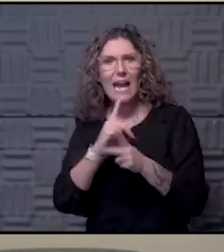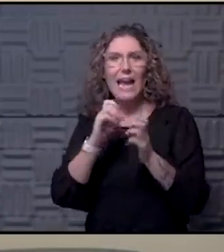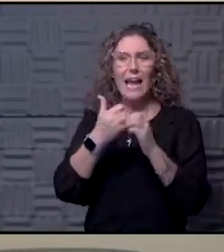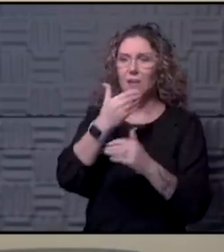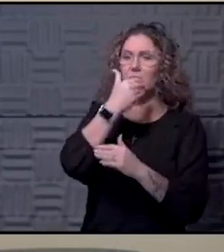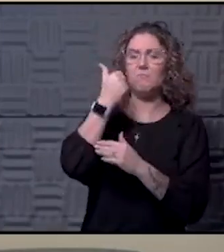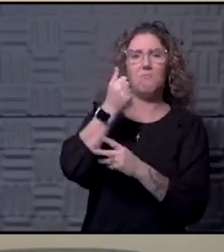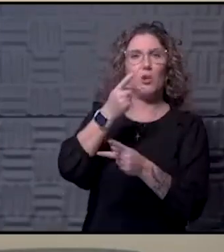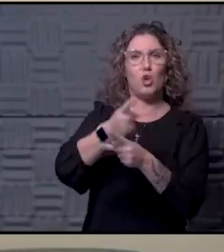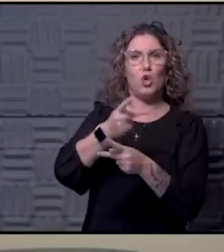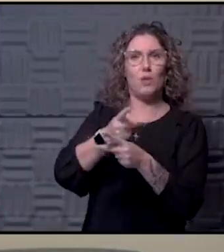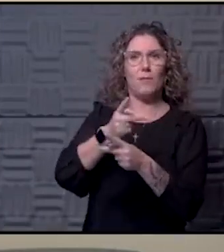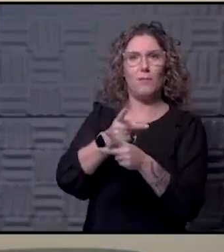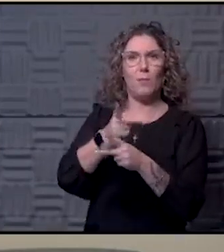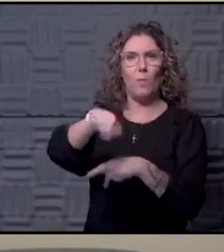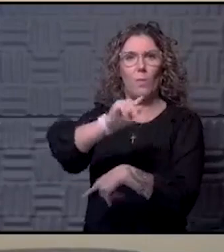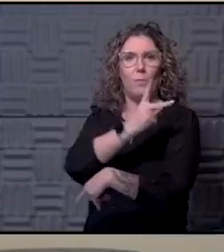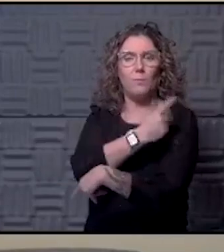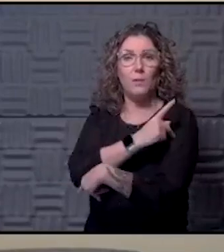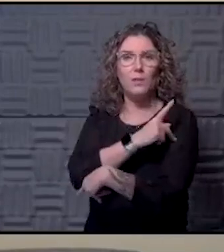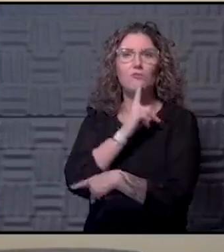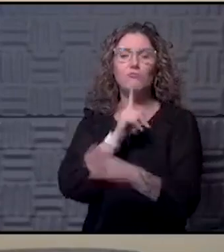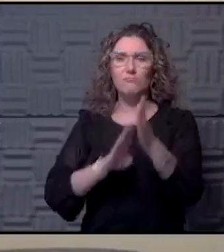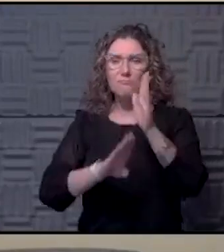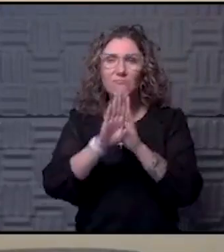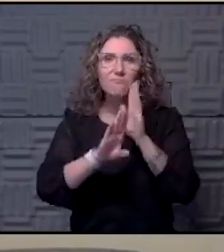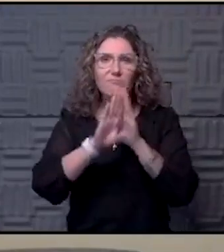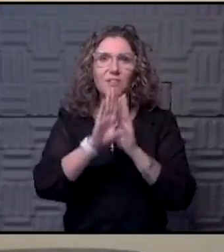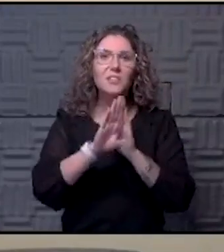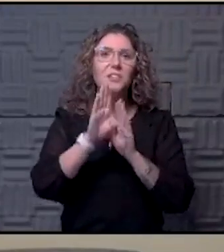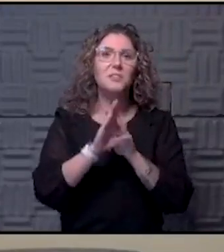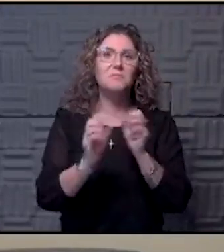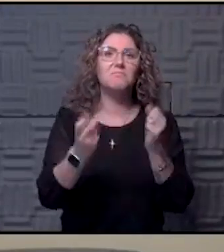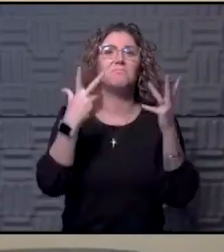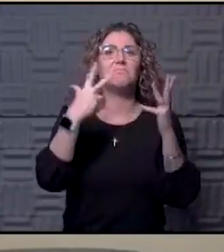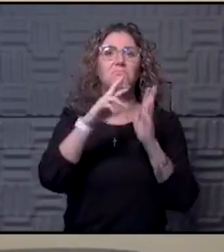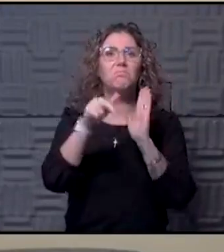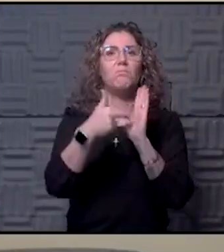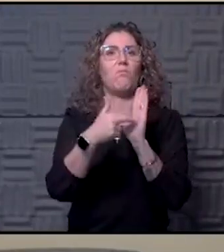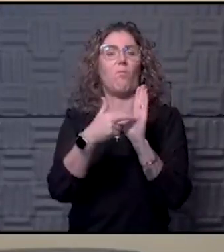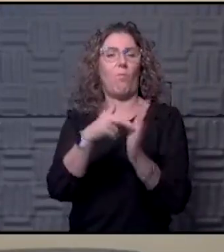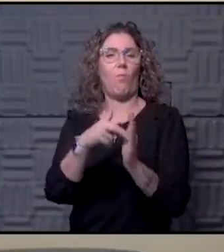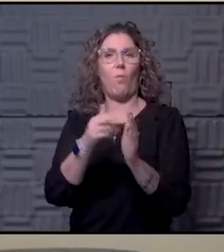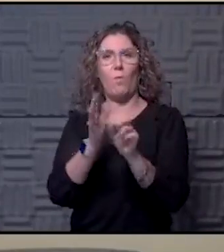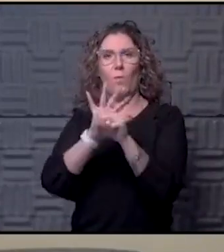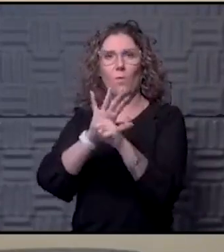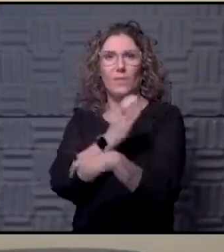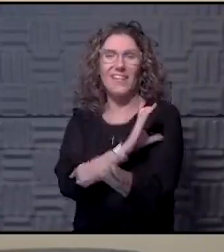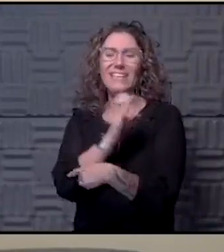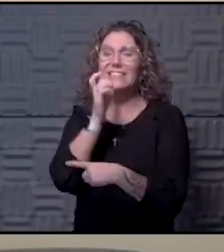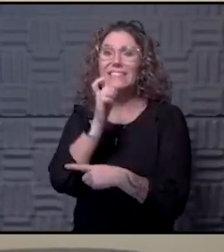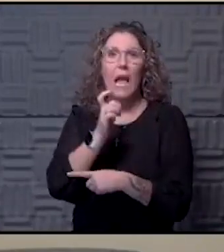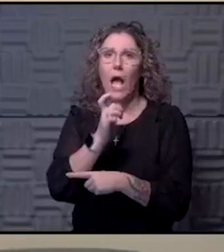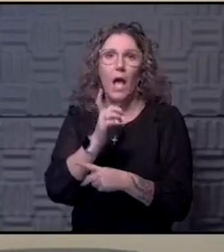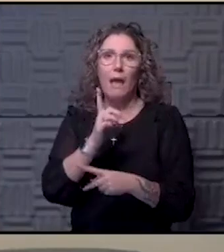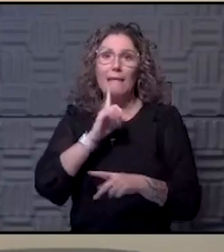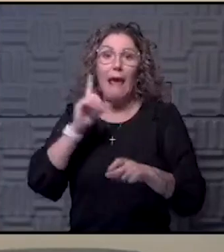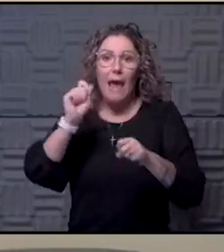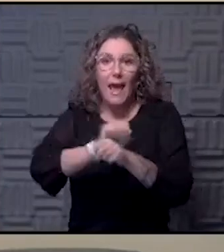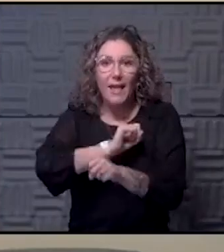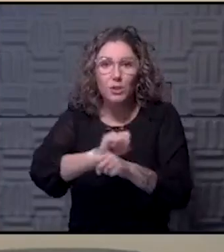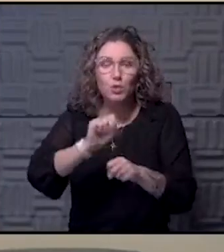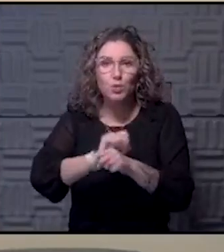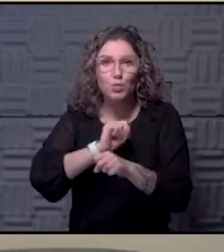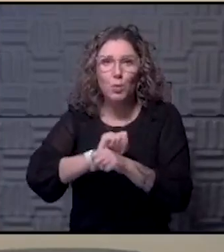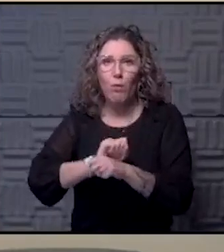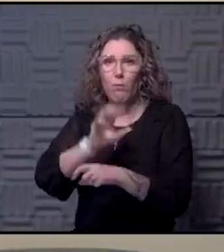for these patients. And so we've developed this multidisciplinary COVID clinic. Now, it's not a physical clinic. It's not a standalone clinic